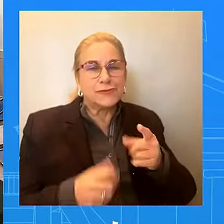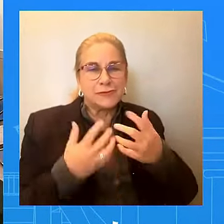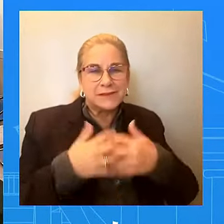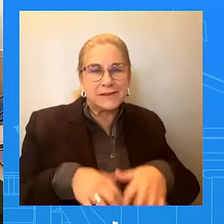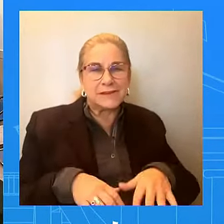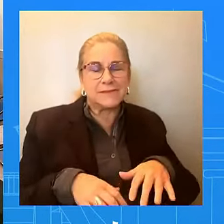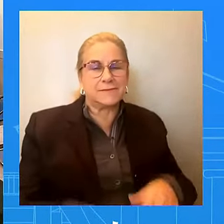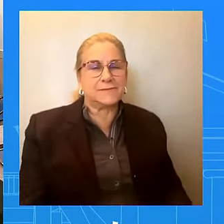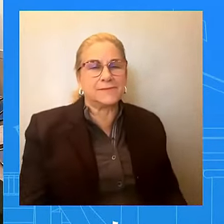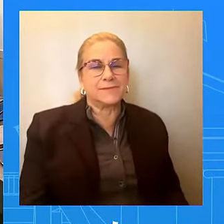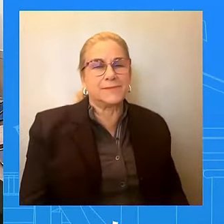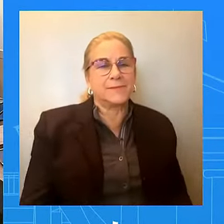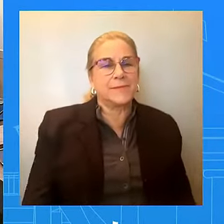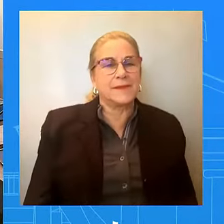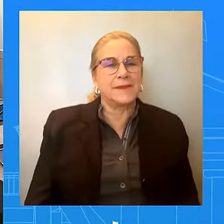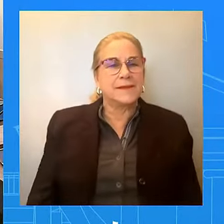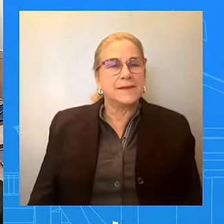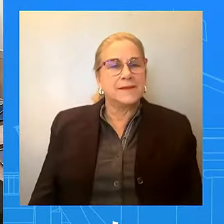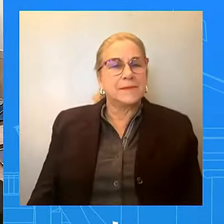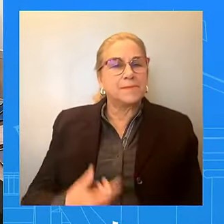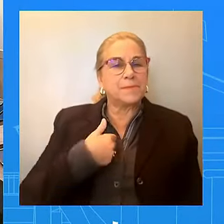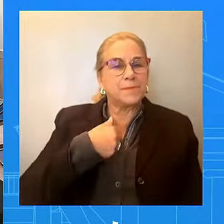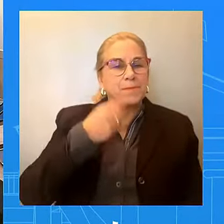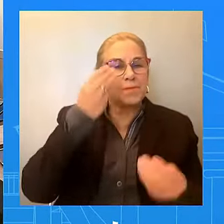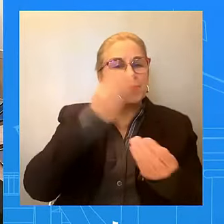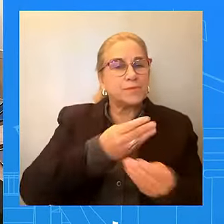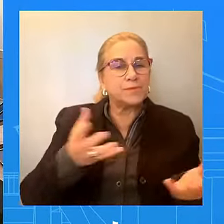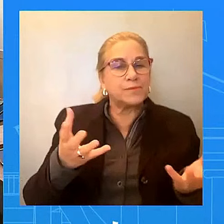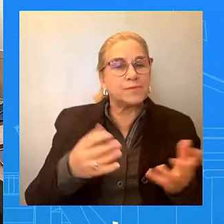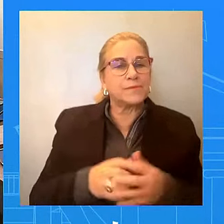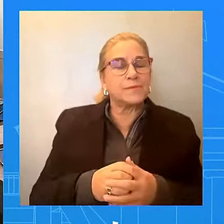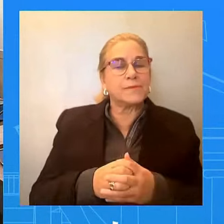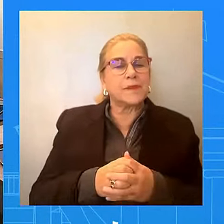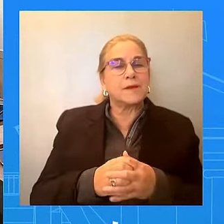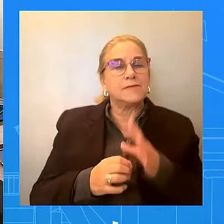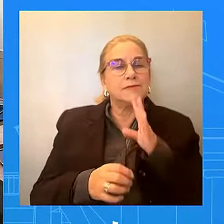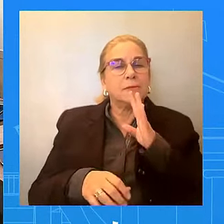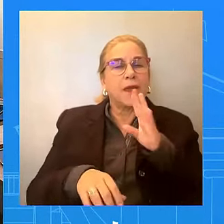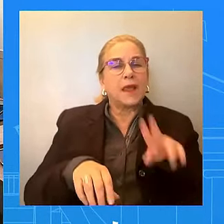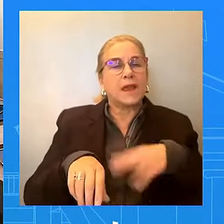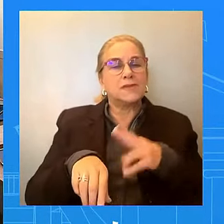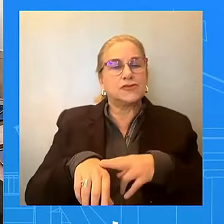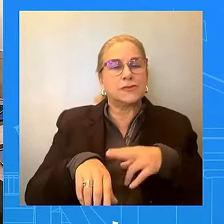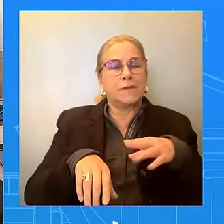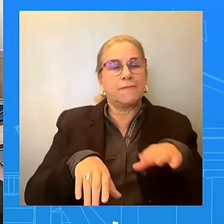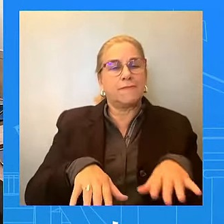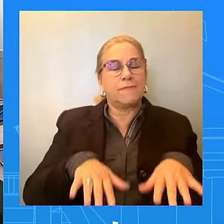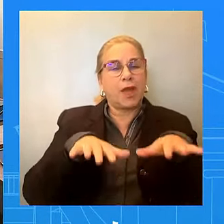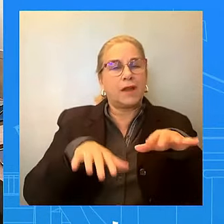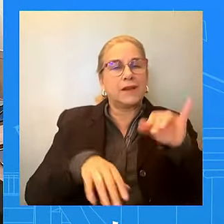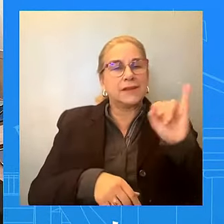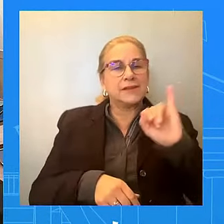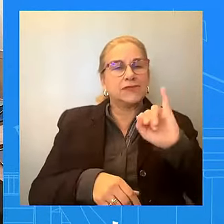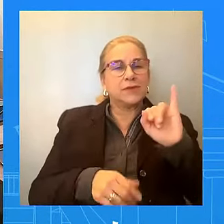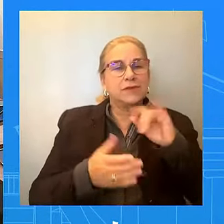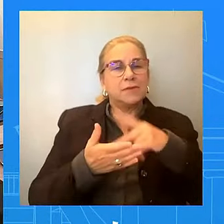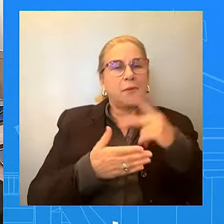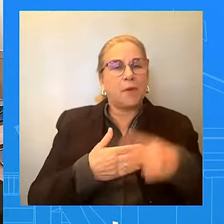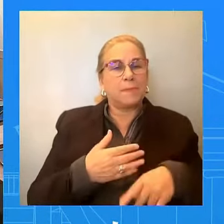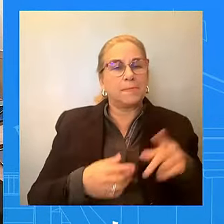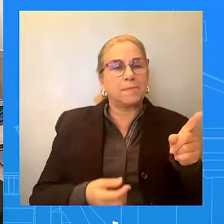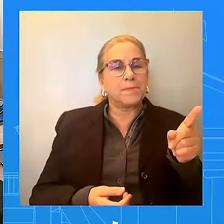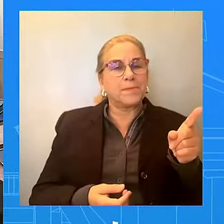National Flood Insurance Program. Already this the NFIP has been chronically in the red.